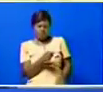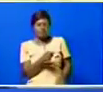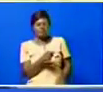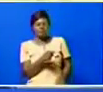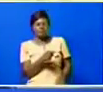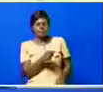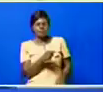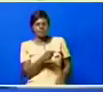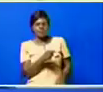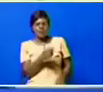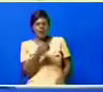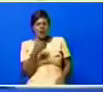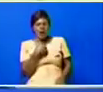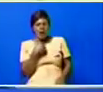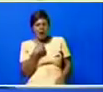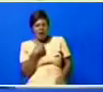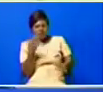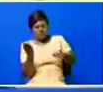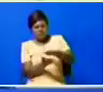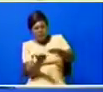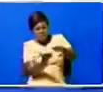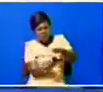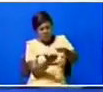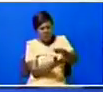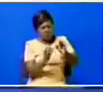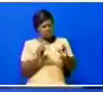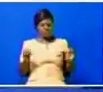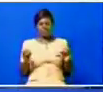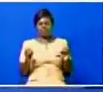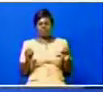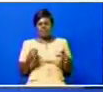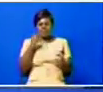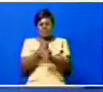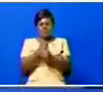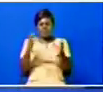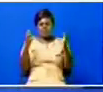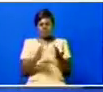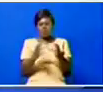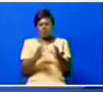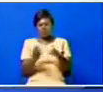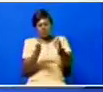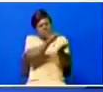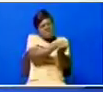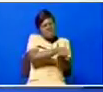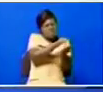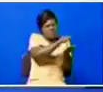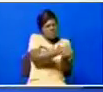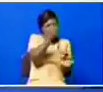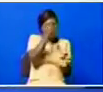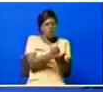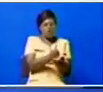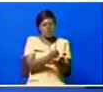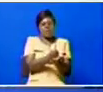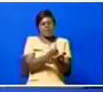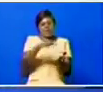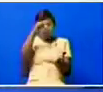has no shelves to be kept. Many task force reports are gathering dust on government office shelves, and how